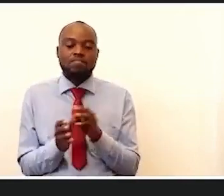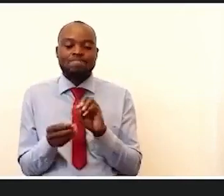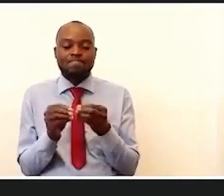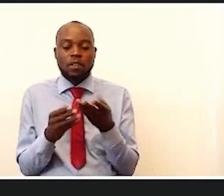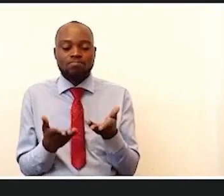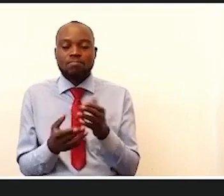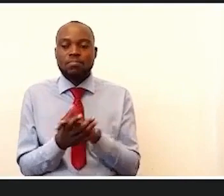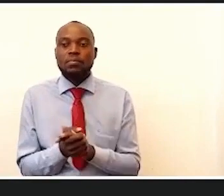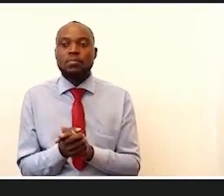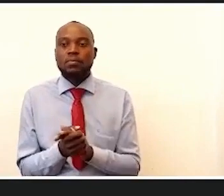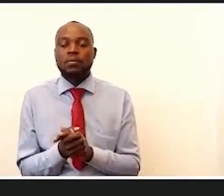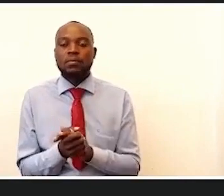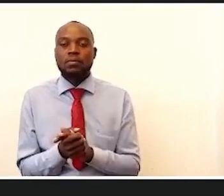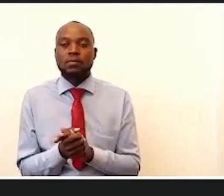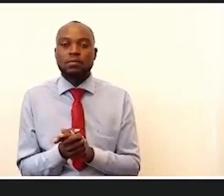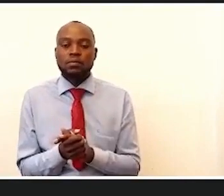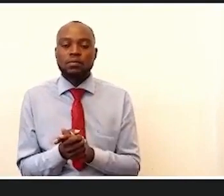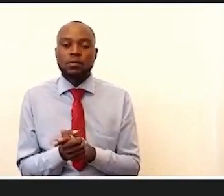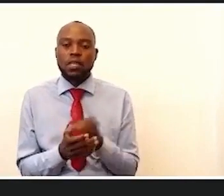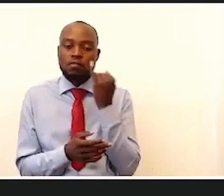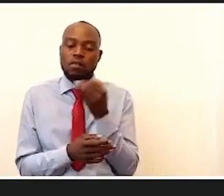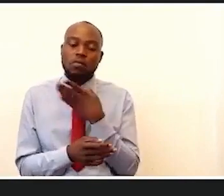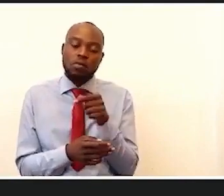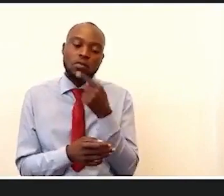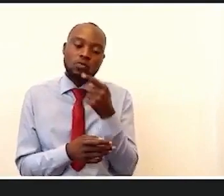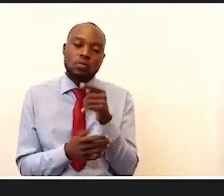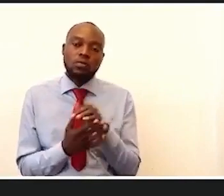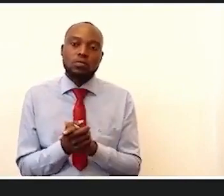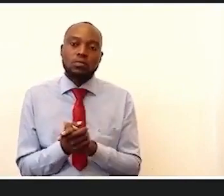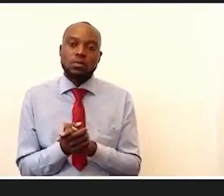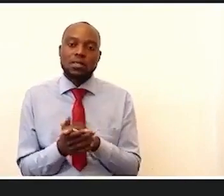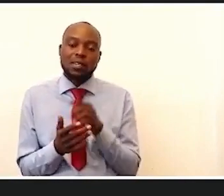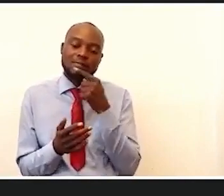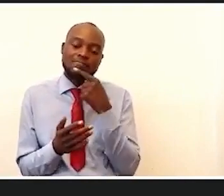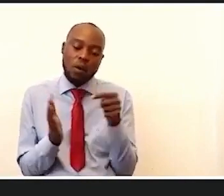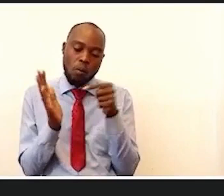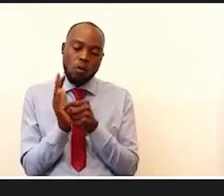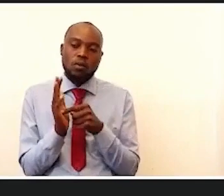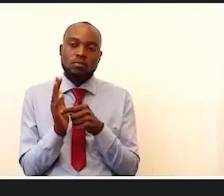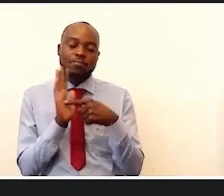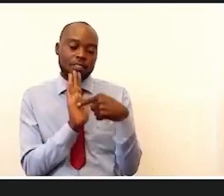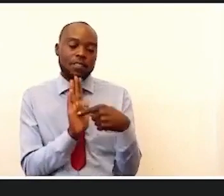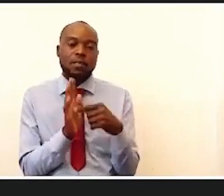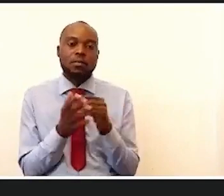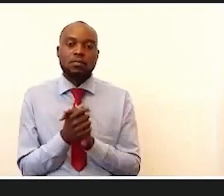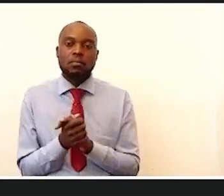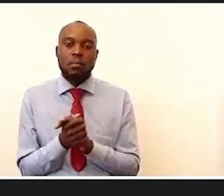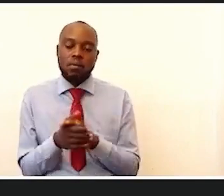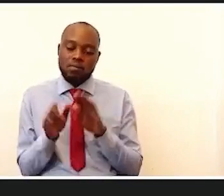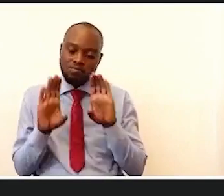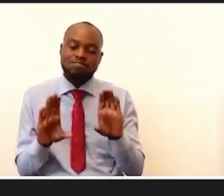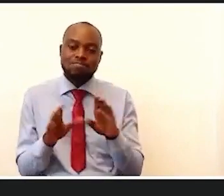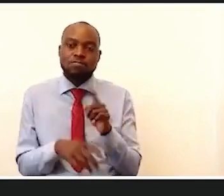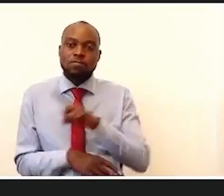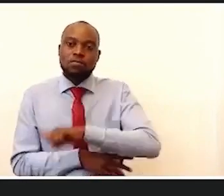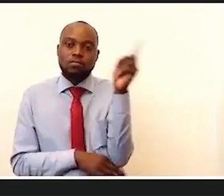external. They work in tandem. I made the point, for example, that there are forces in the international